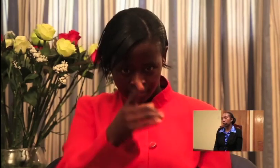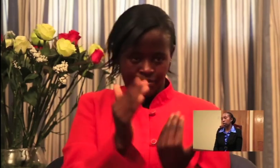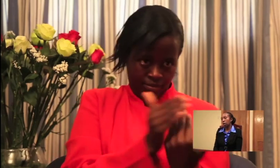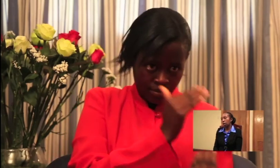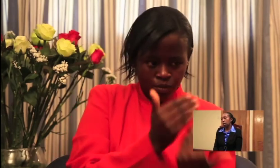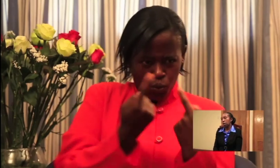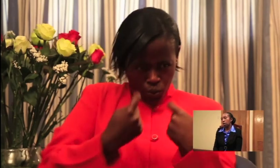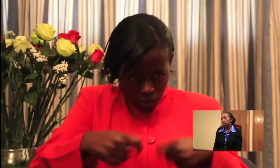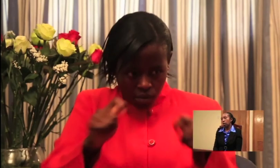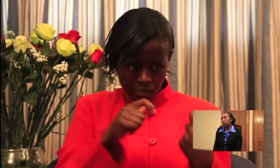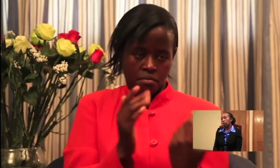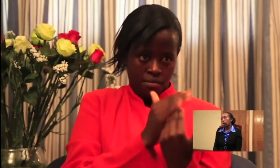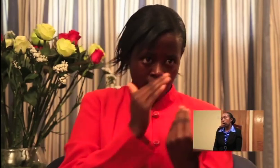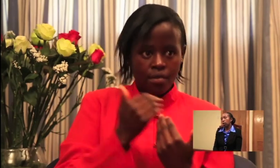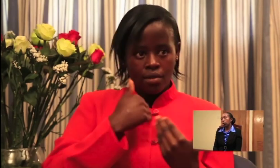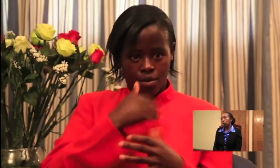because